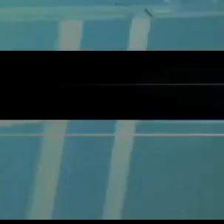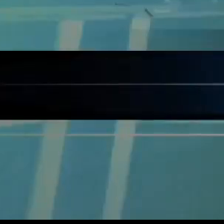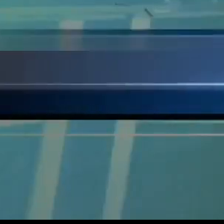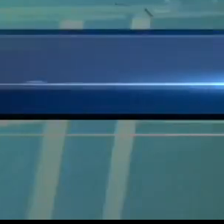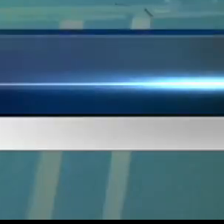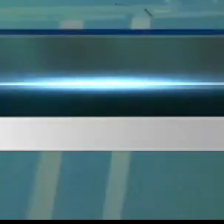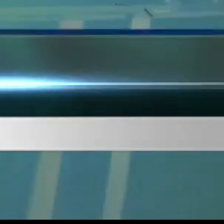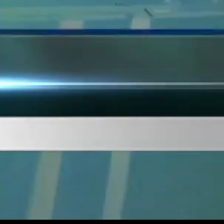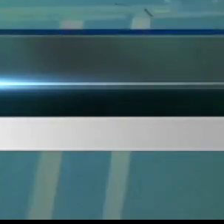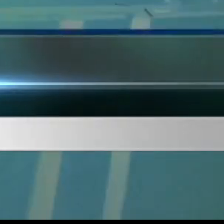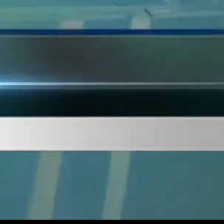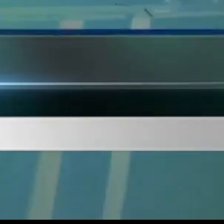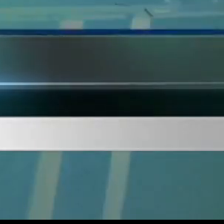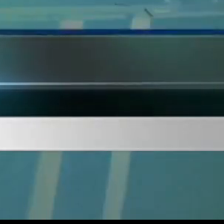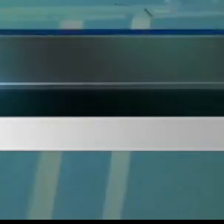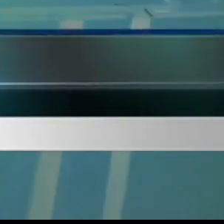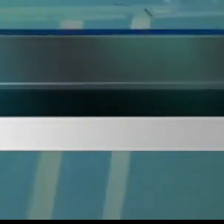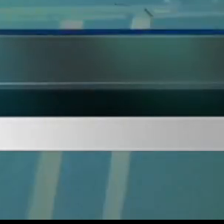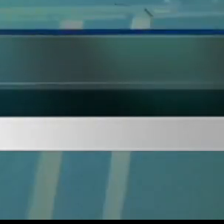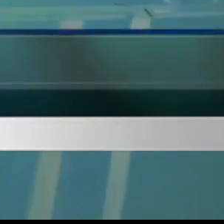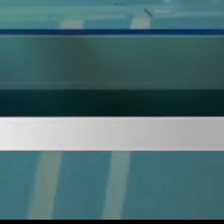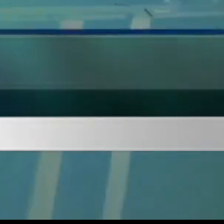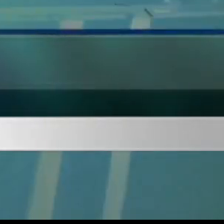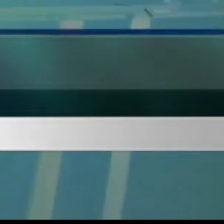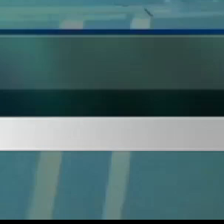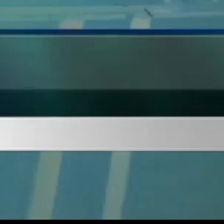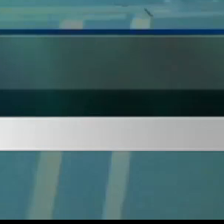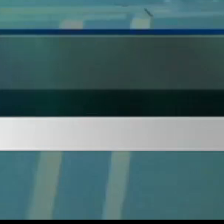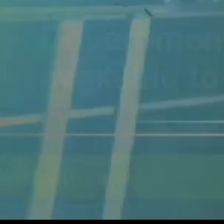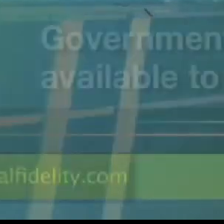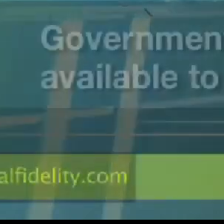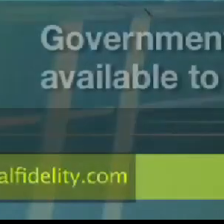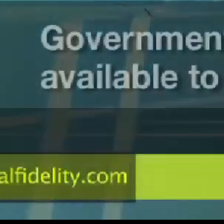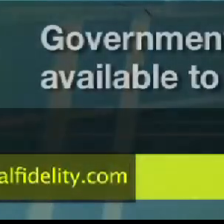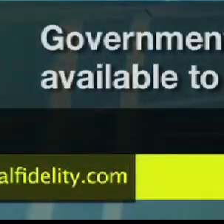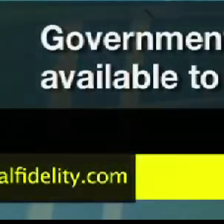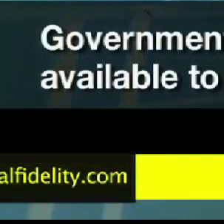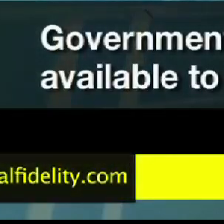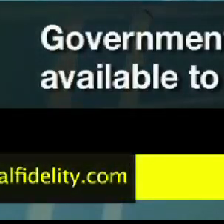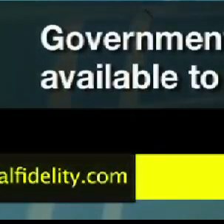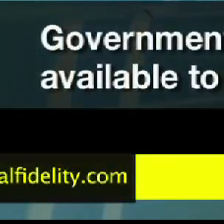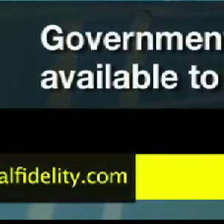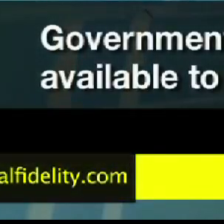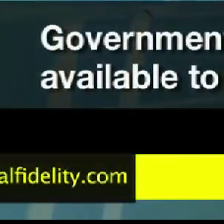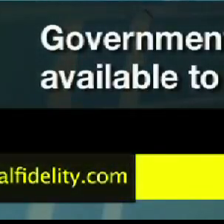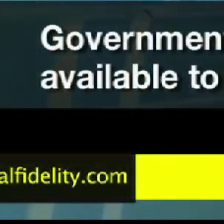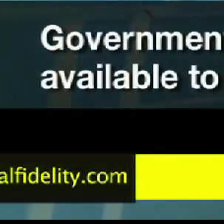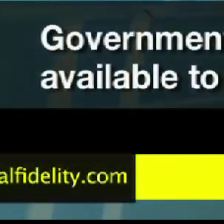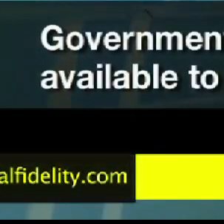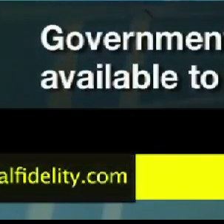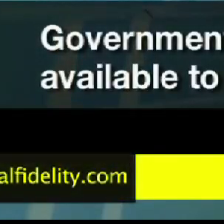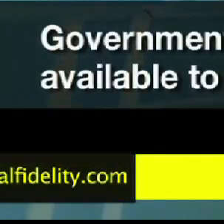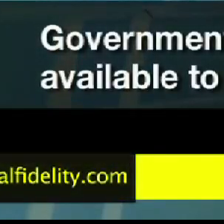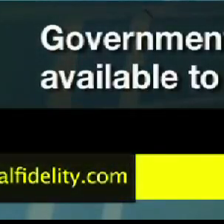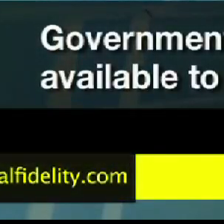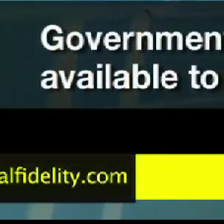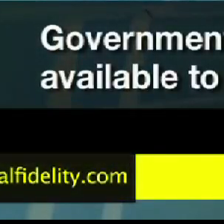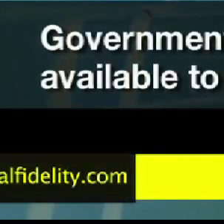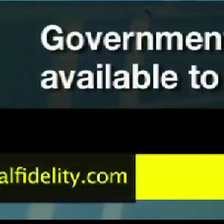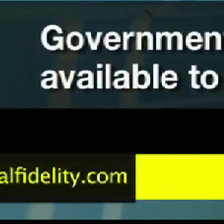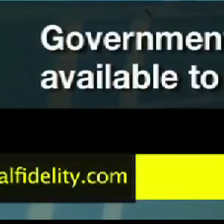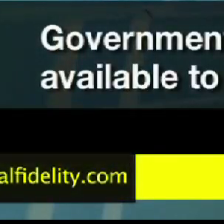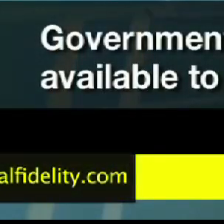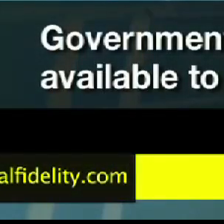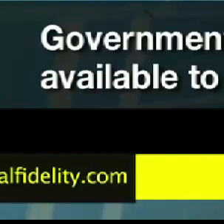This is your Royal Fidelity Business News. I'm C.S. Scatterly. Come Thursday, Bahamians will have the opportunity to invest